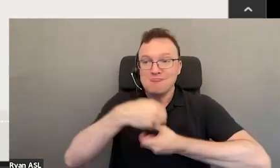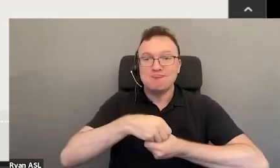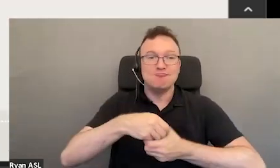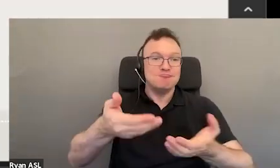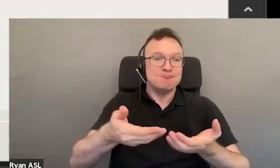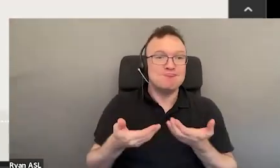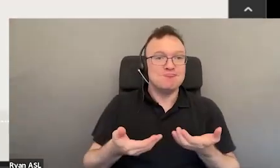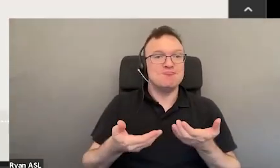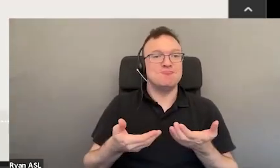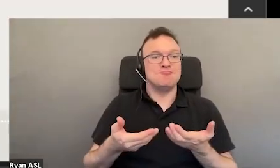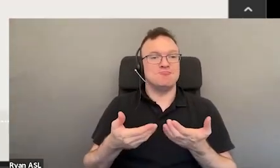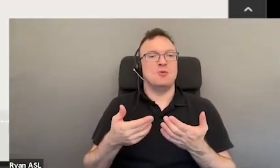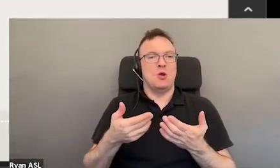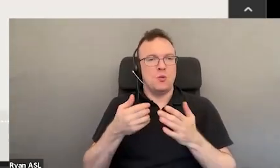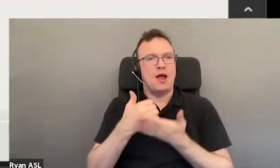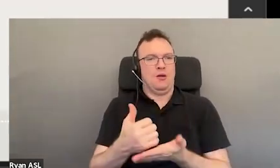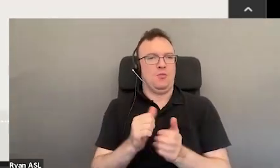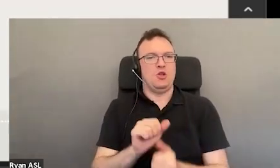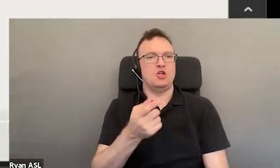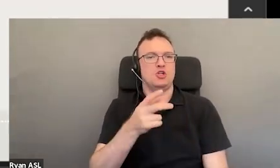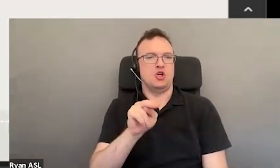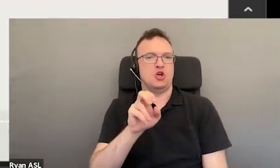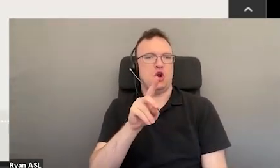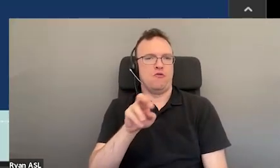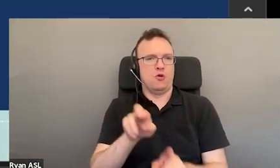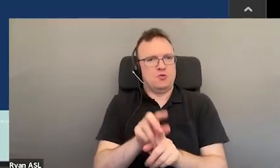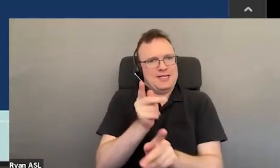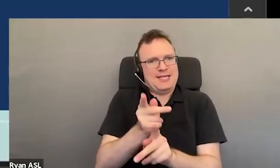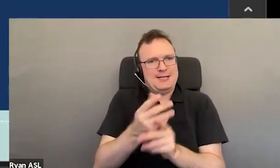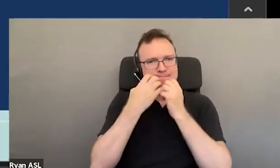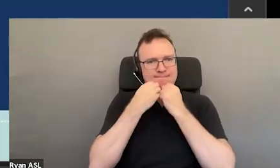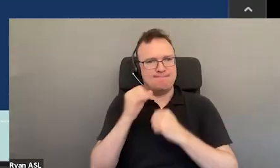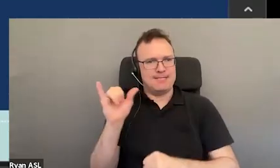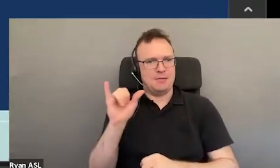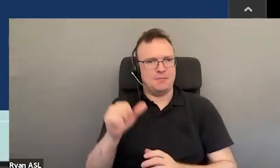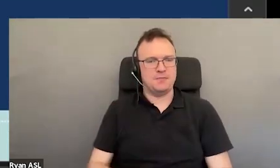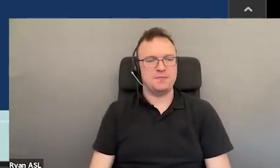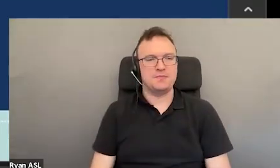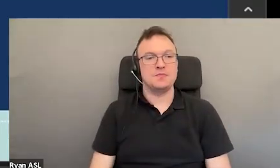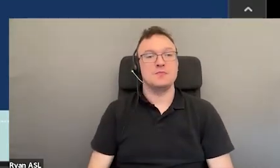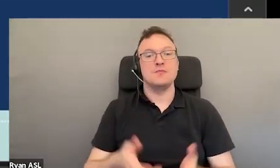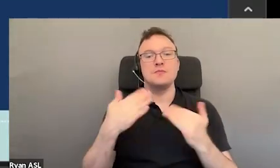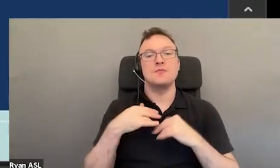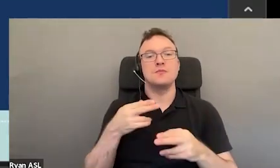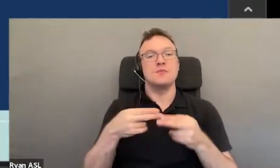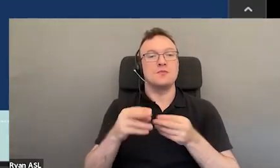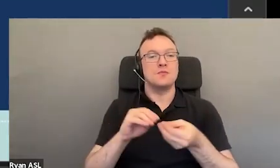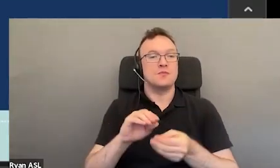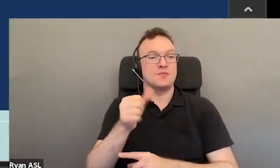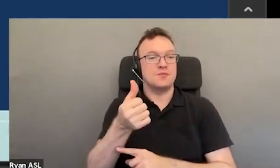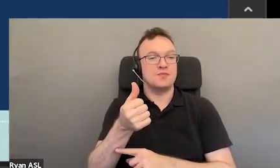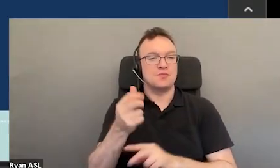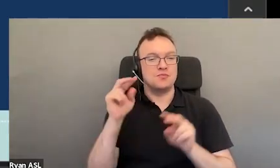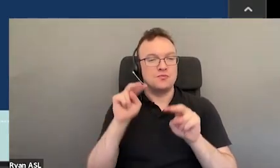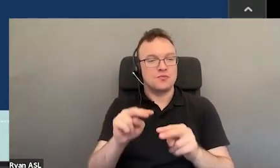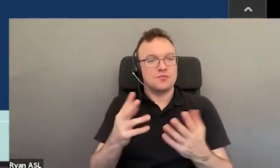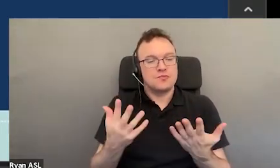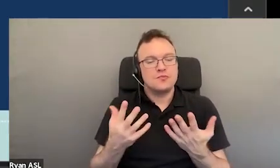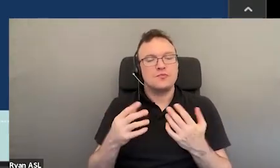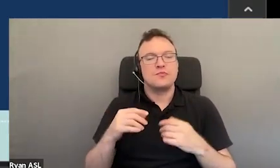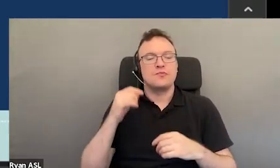practical terms for turnover as well. In our next section, slide 10, we are just going to look at